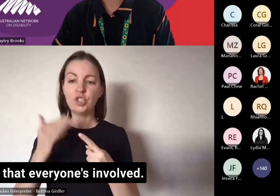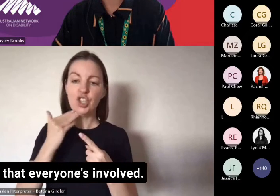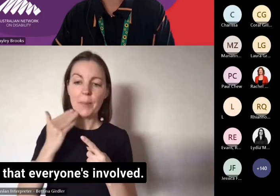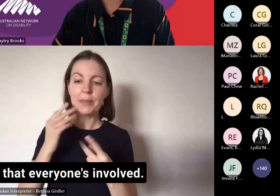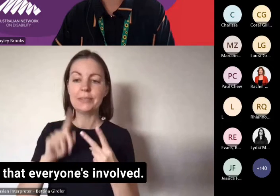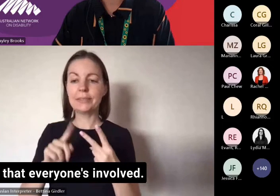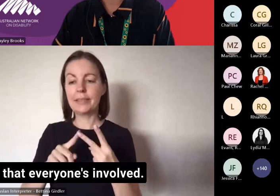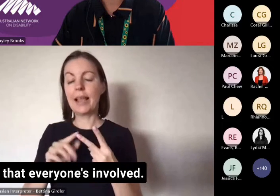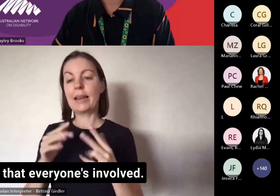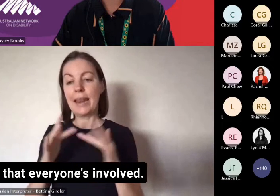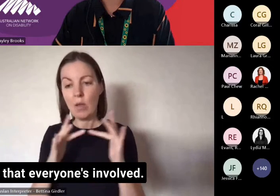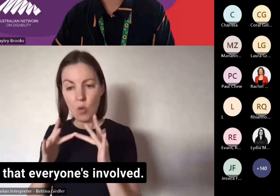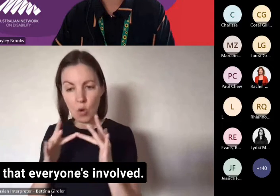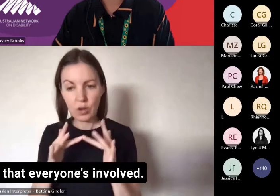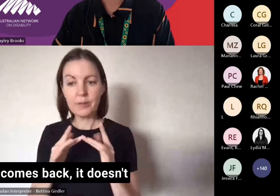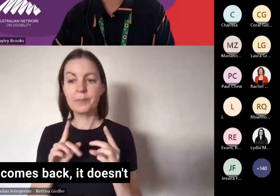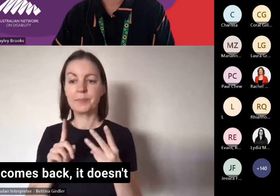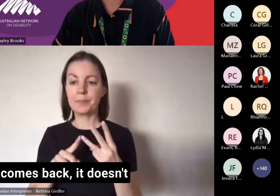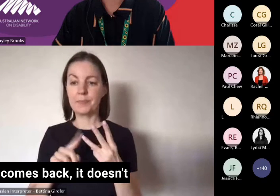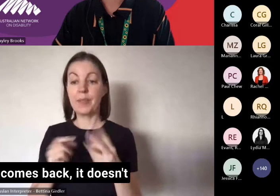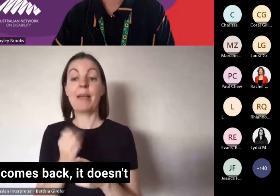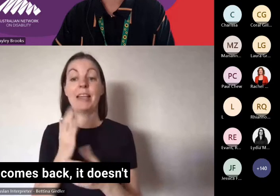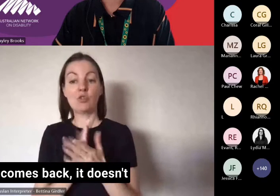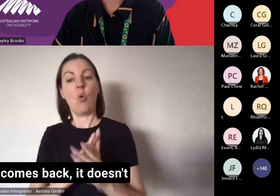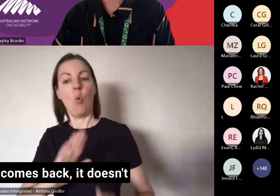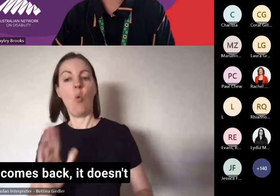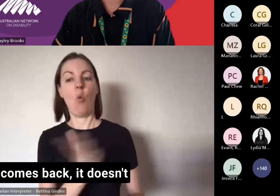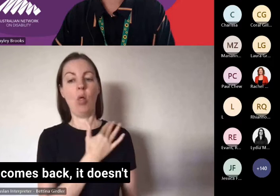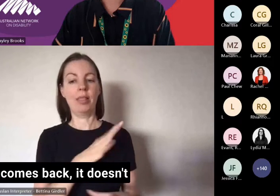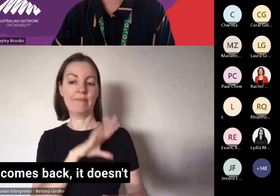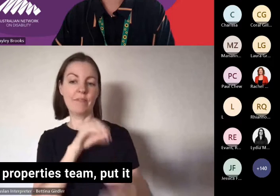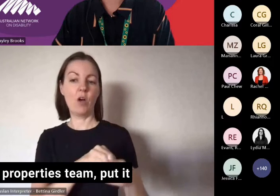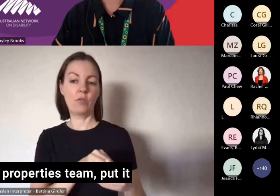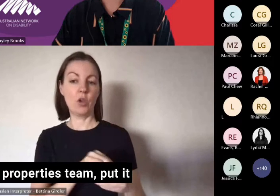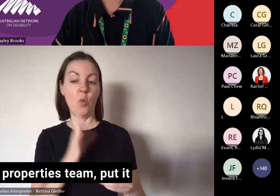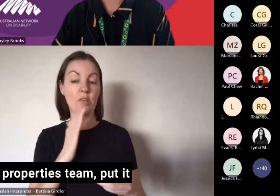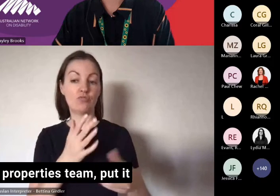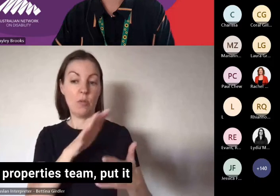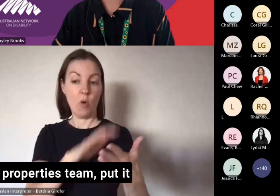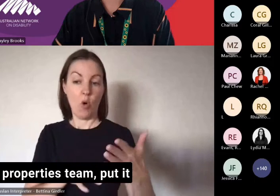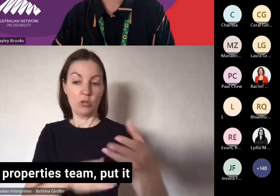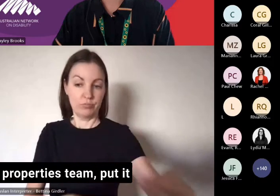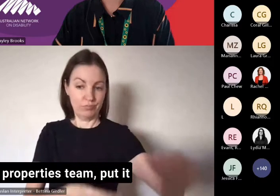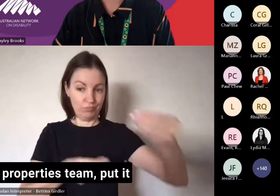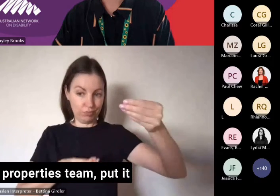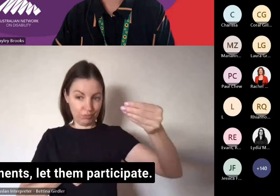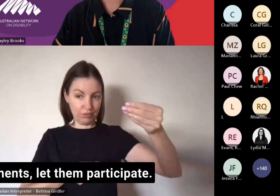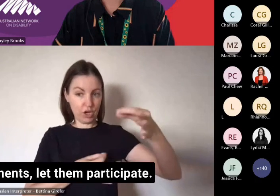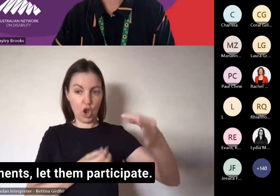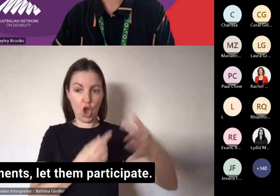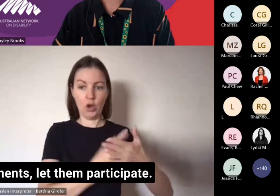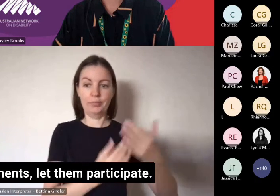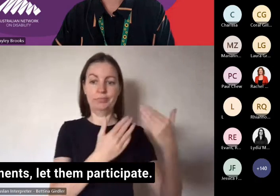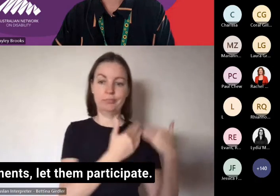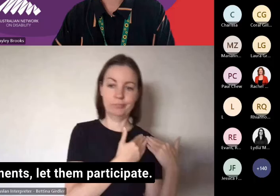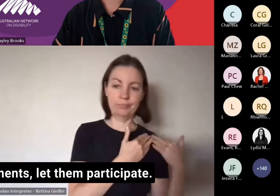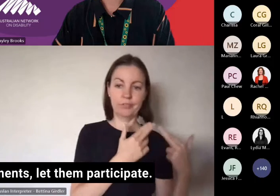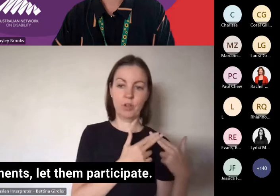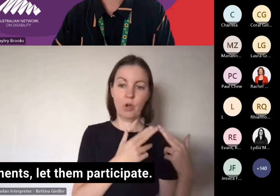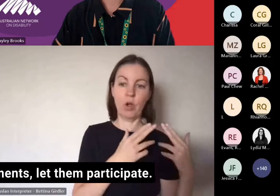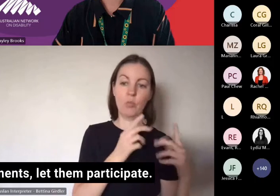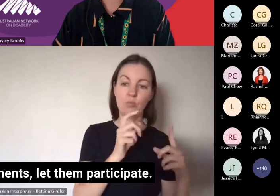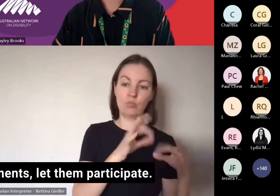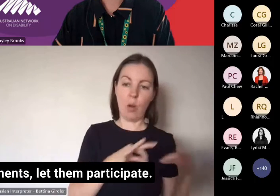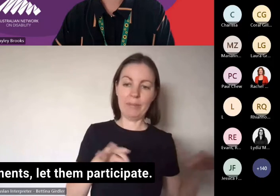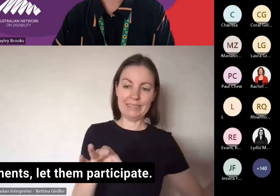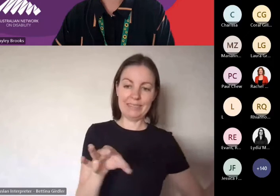yeah, make sure that everyone's involved. So yeah, if a report comes back, it doesn't just sit on properties team, put it across all departments, let